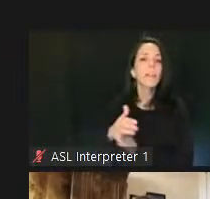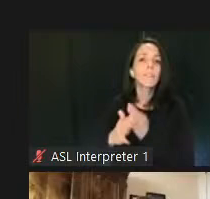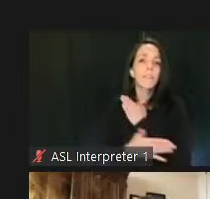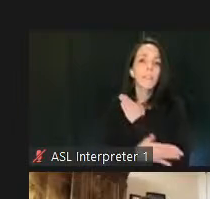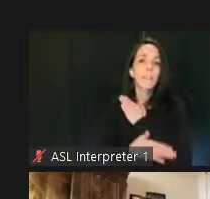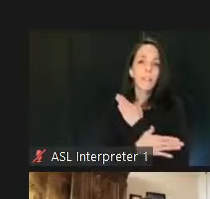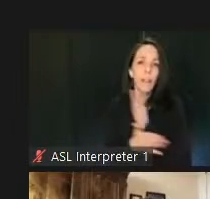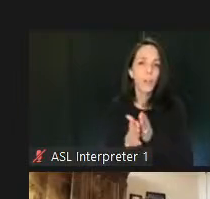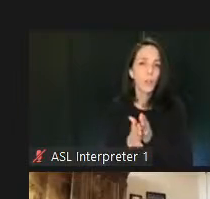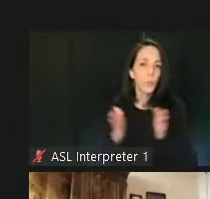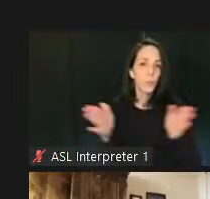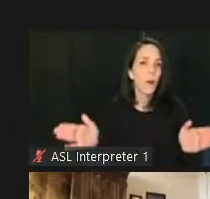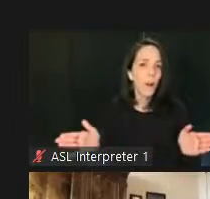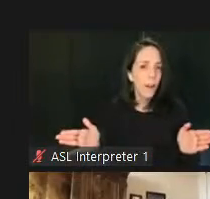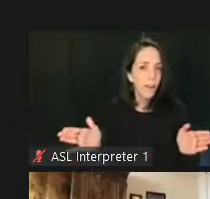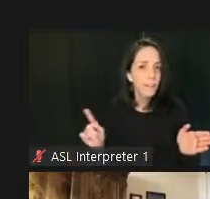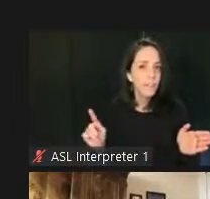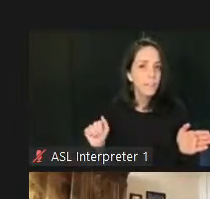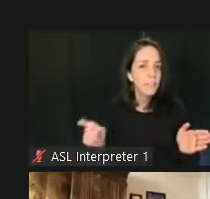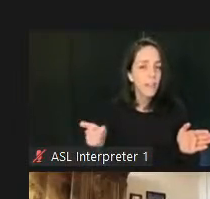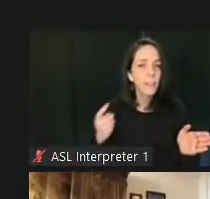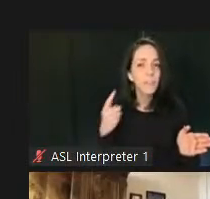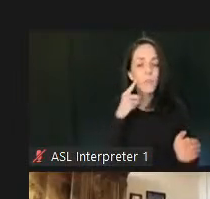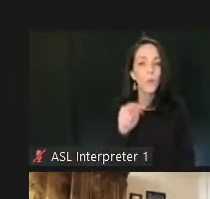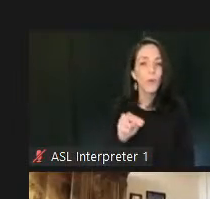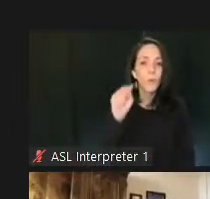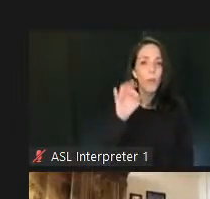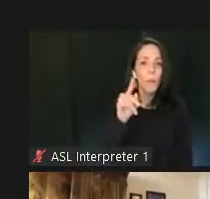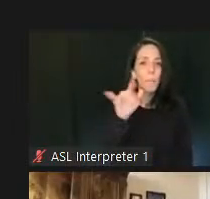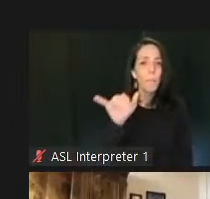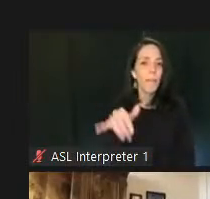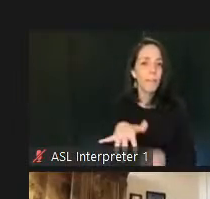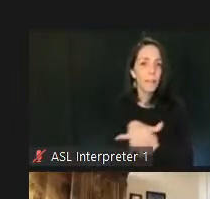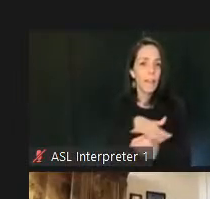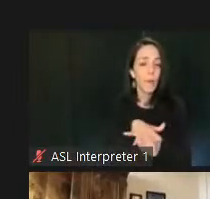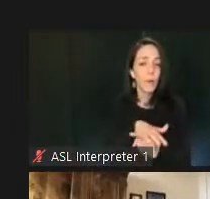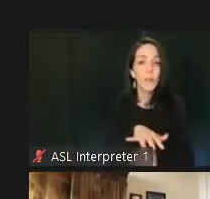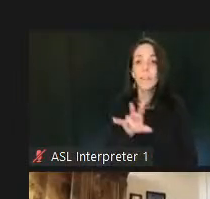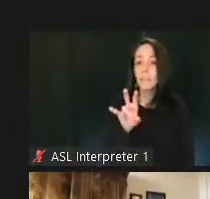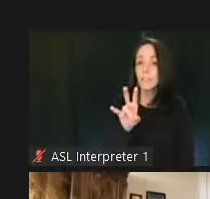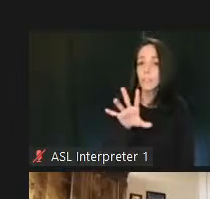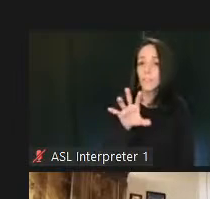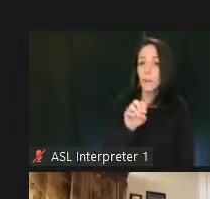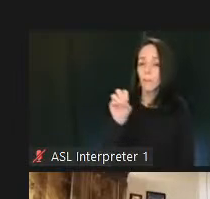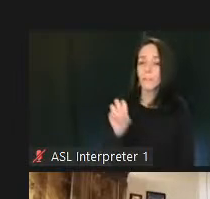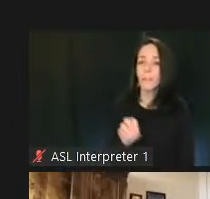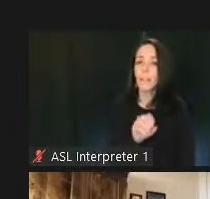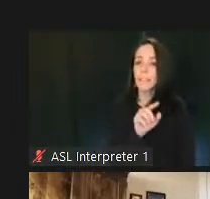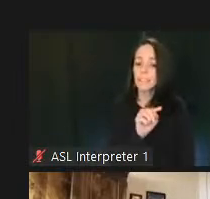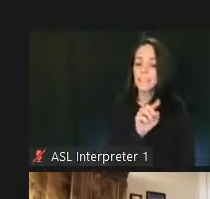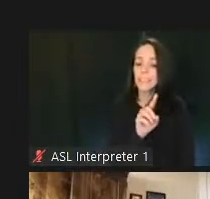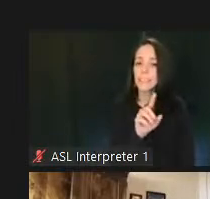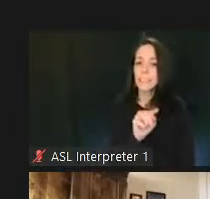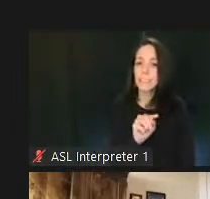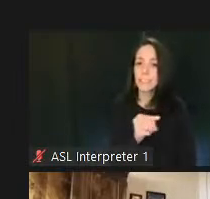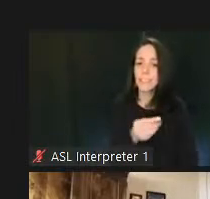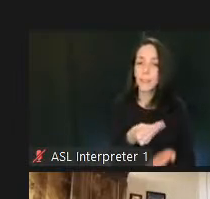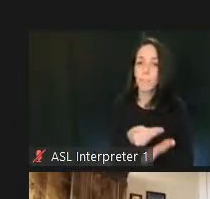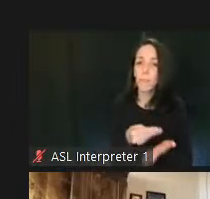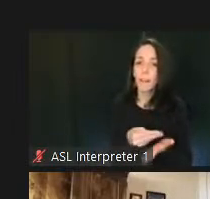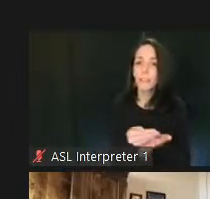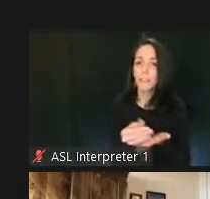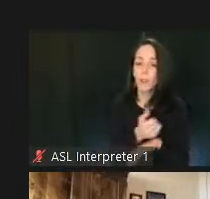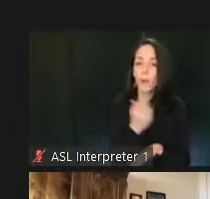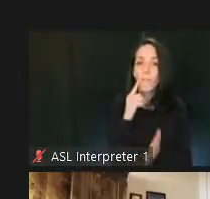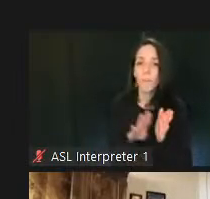said earlier. In the North Bethany area, 75% of TDT revenues generated by development in